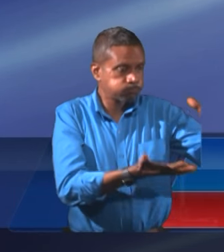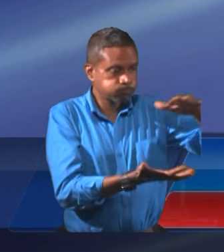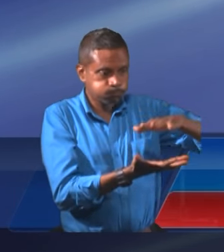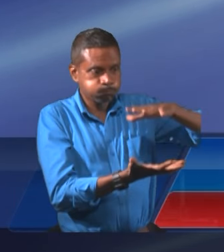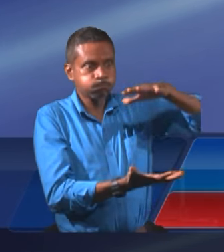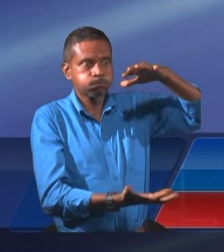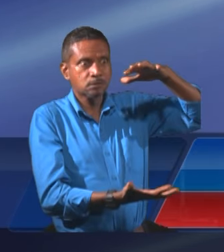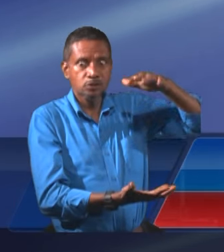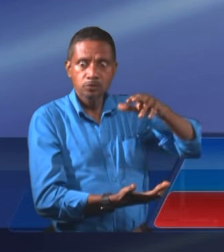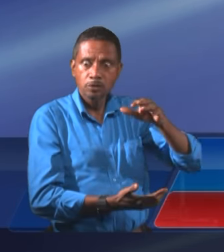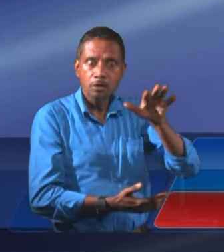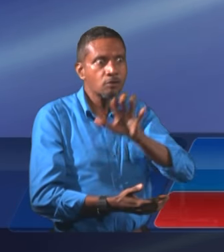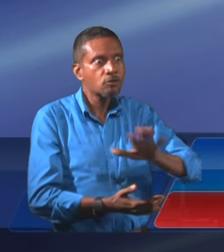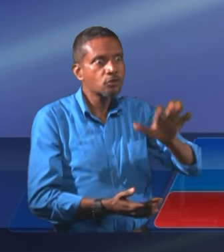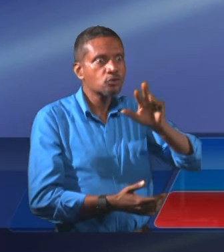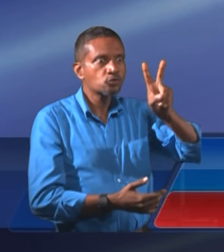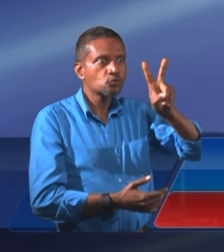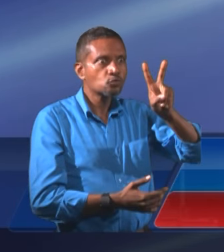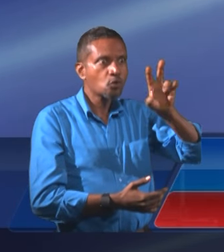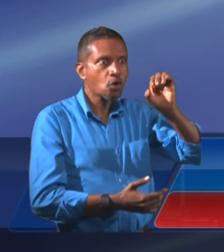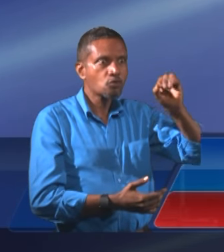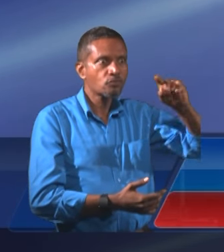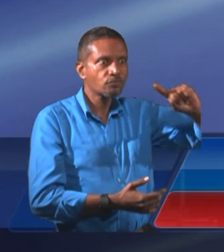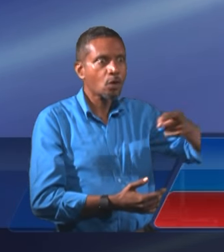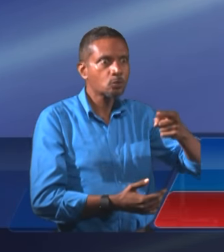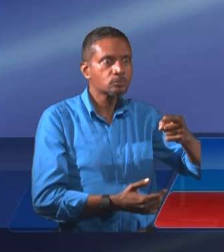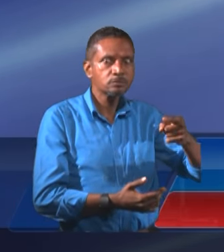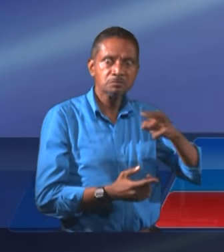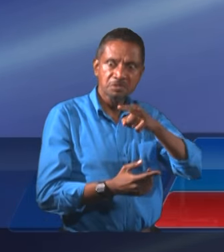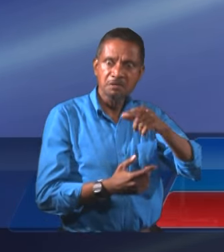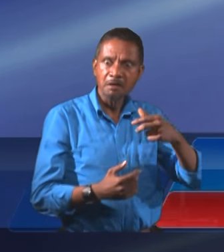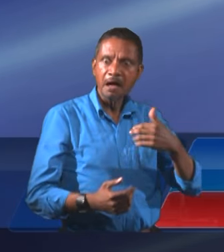victims. Police are advising victims of extortion to